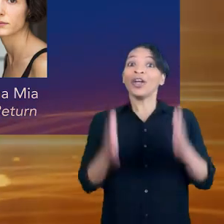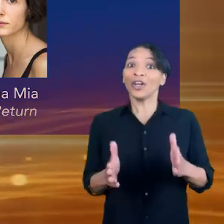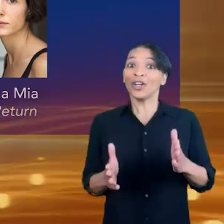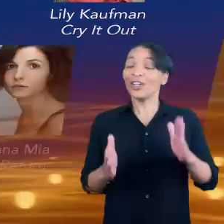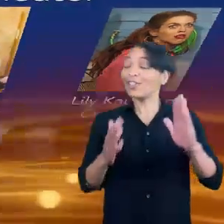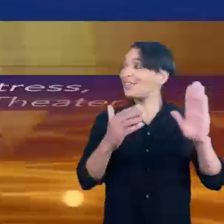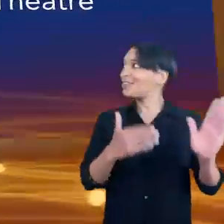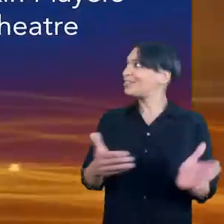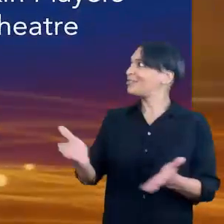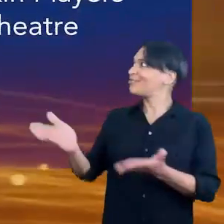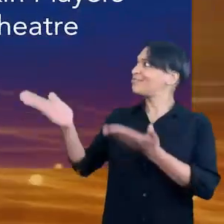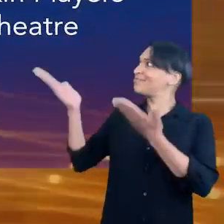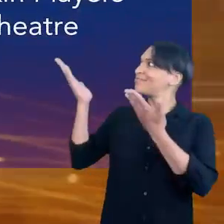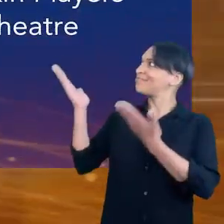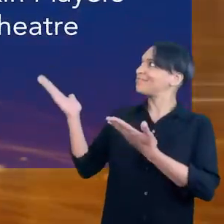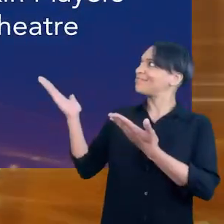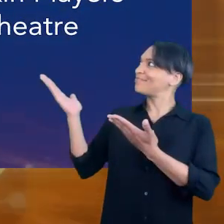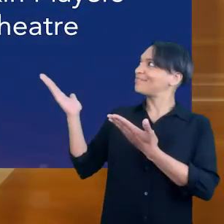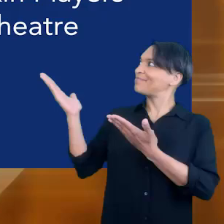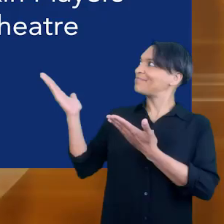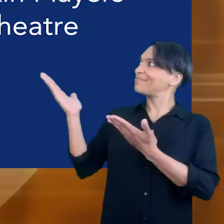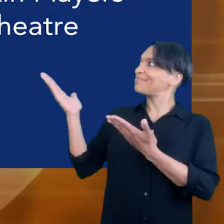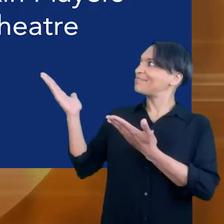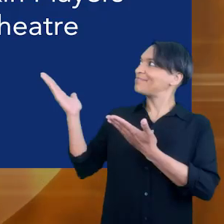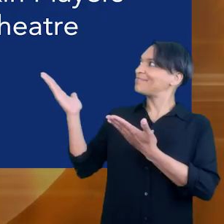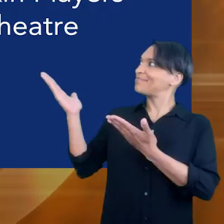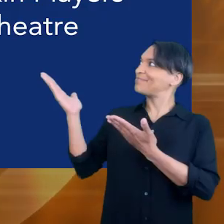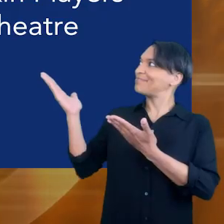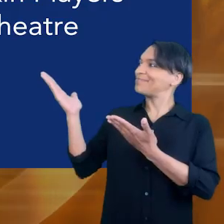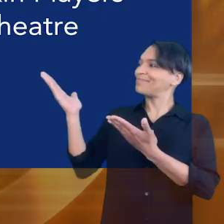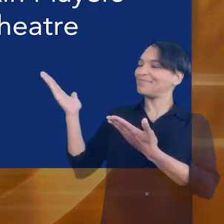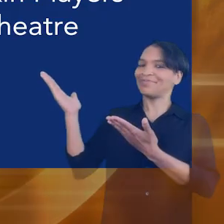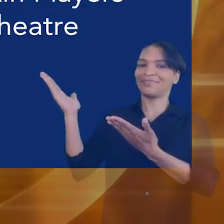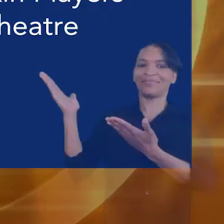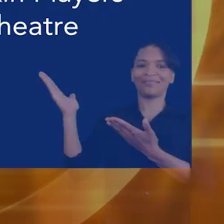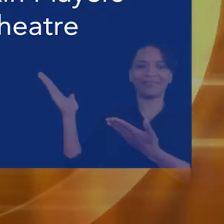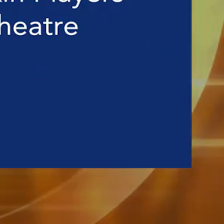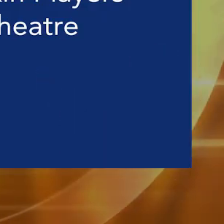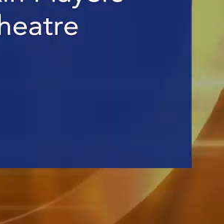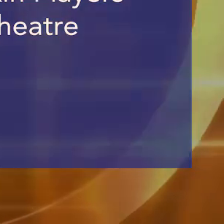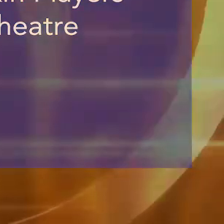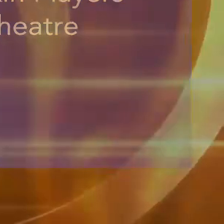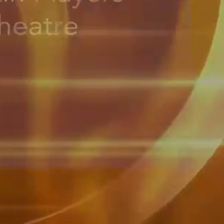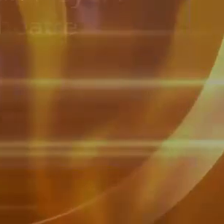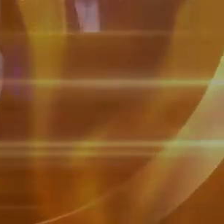to Daria Denisova, The Stone, Arlequin Players Theater.